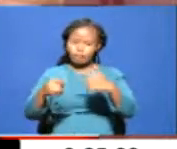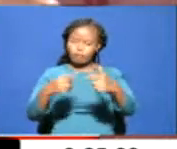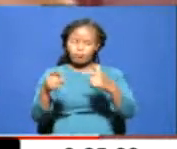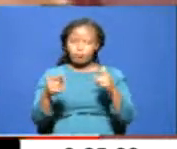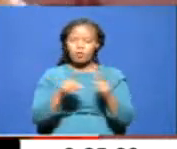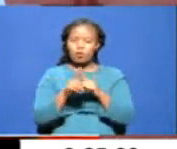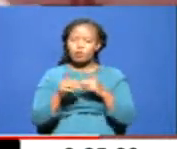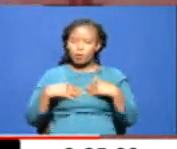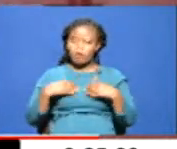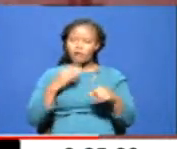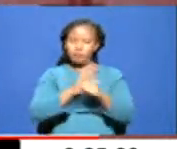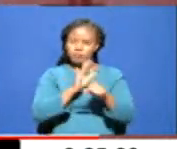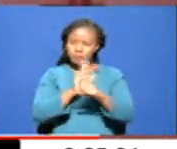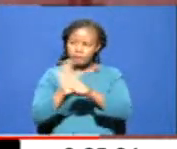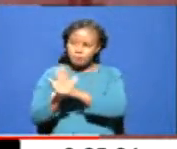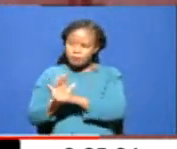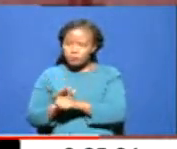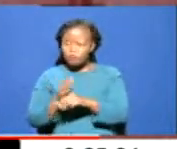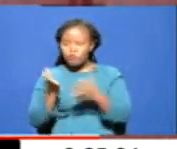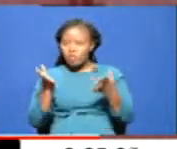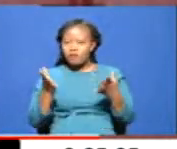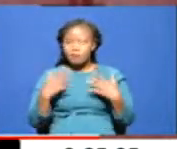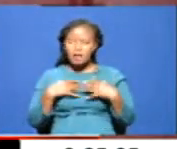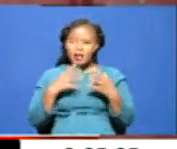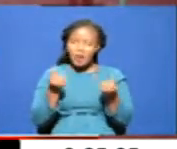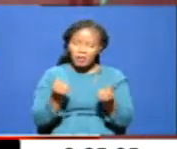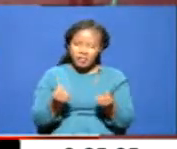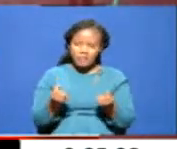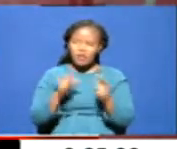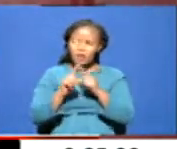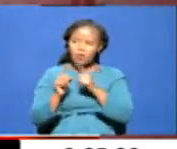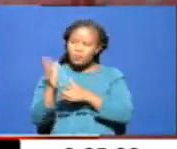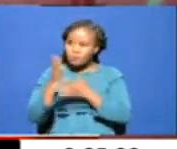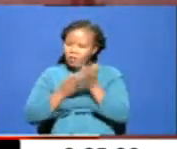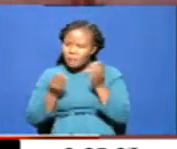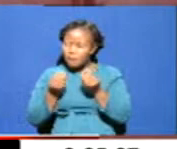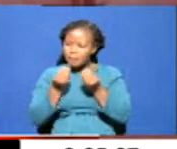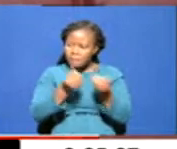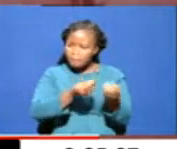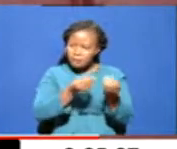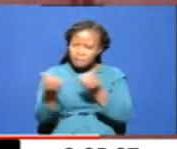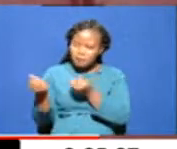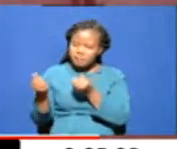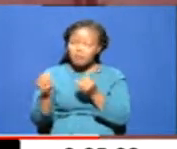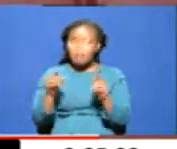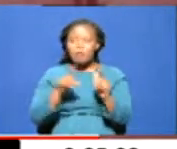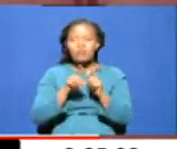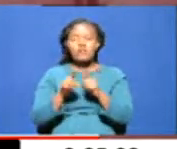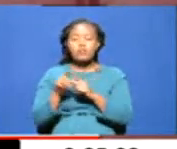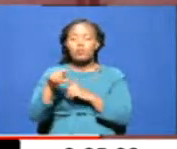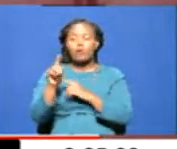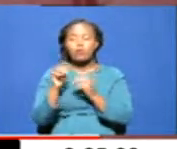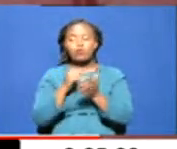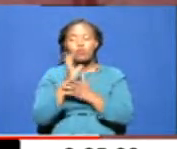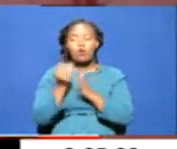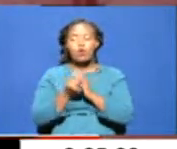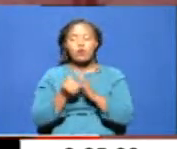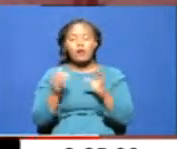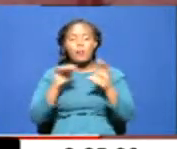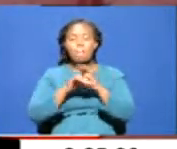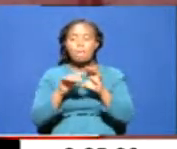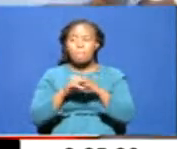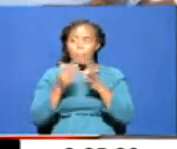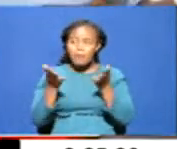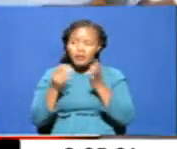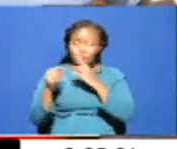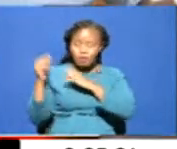interesting efforts, have signed some of the interventions. Is a member of the Generation